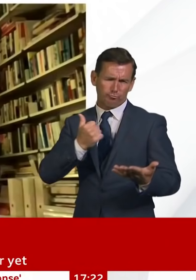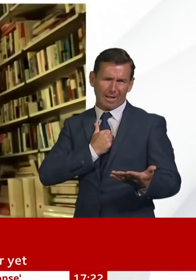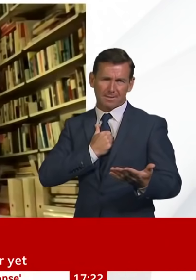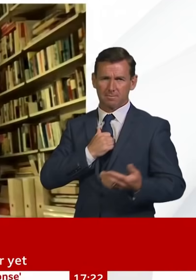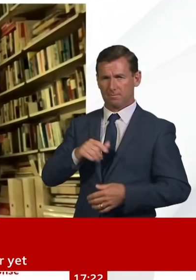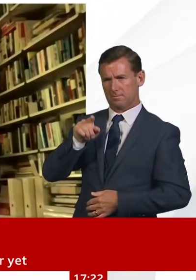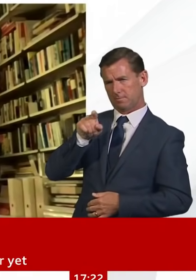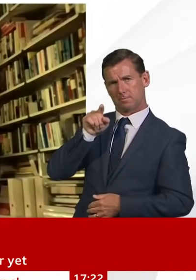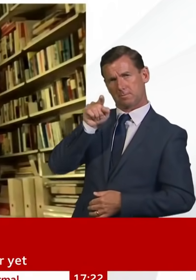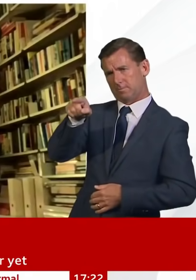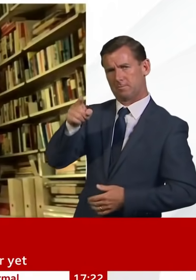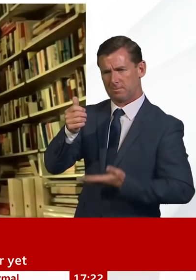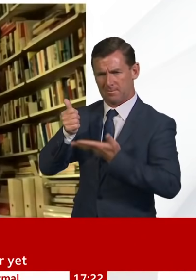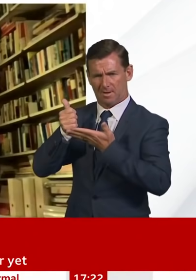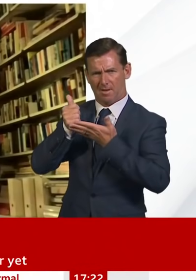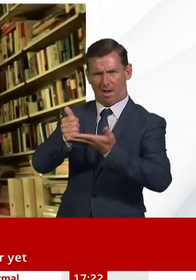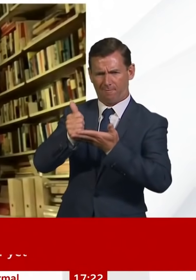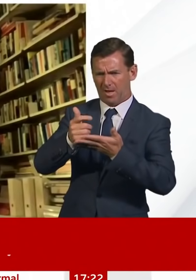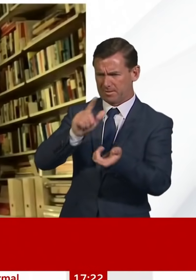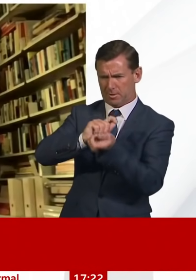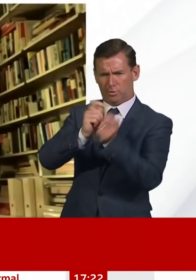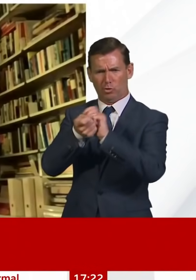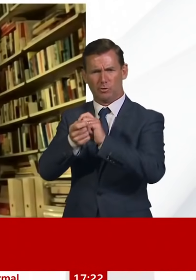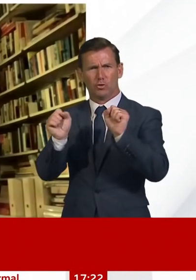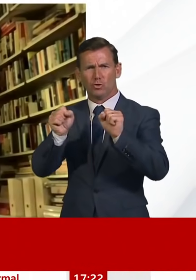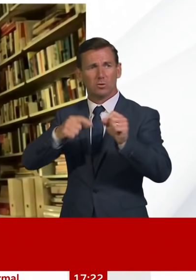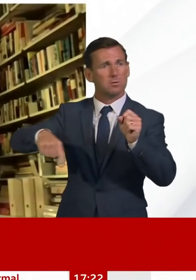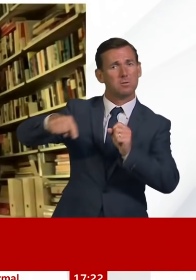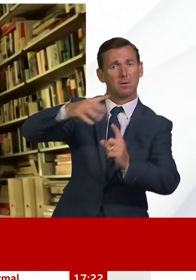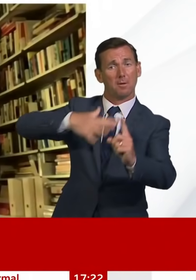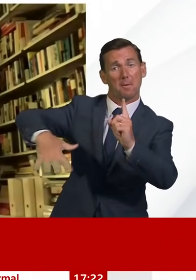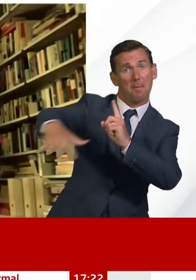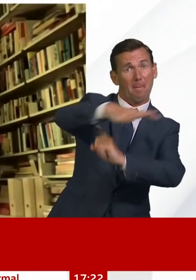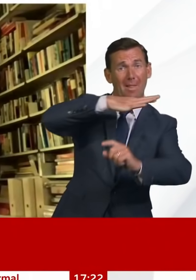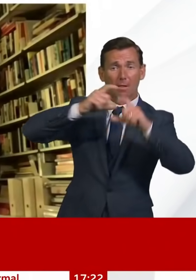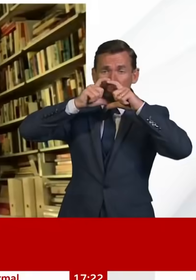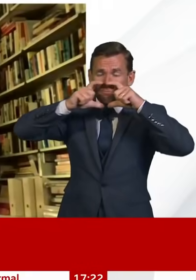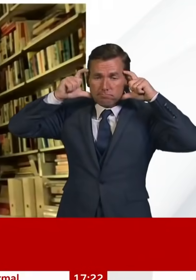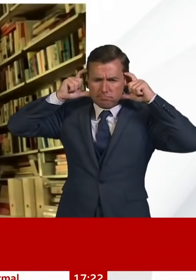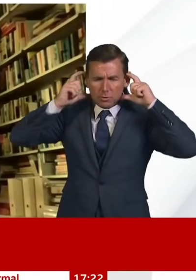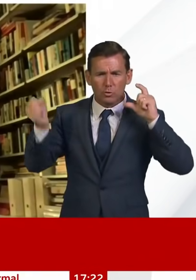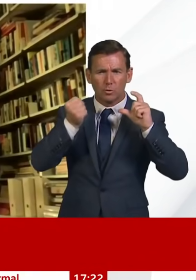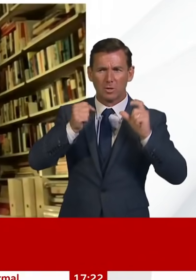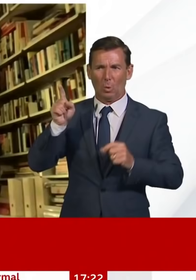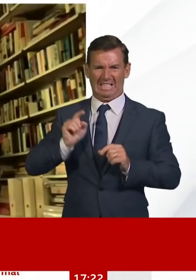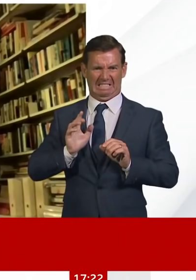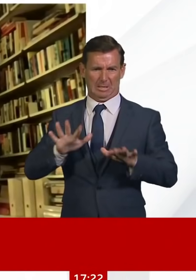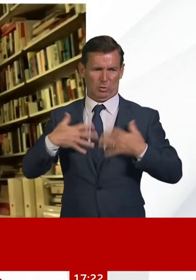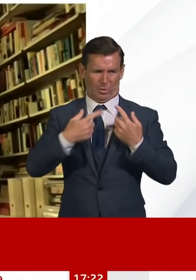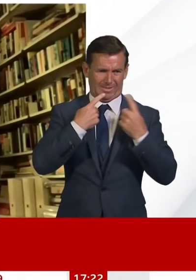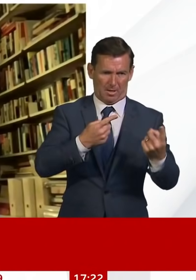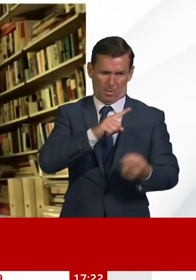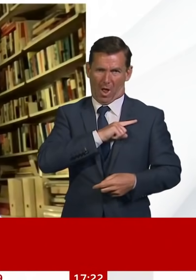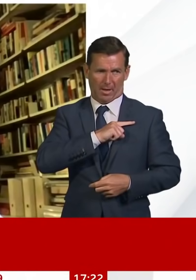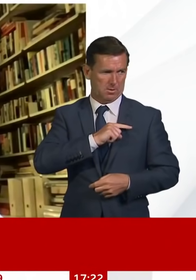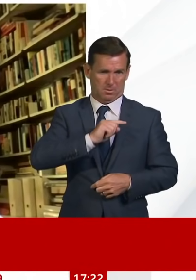to change your advice on the usefulness for the general public in wearing masks because you don't want to deprive